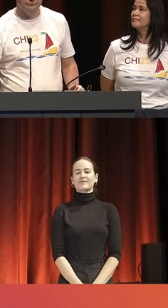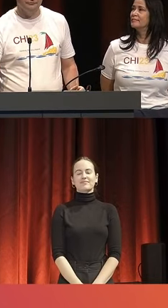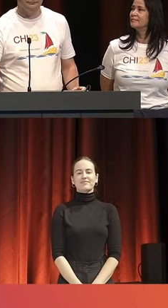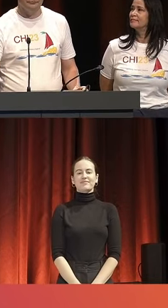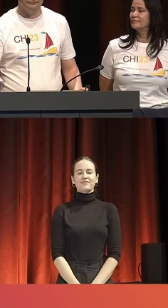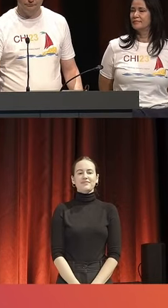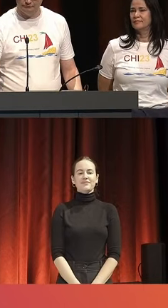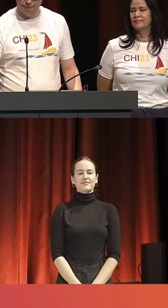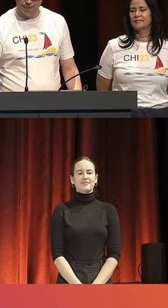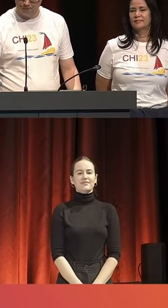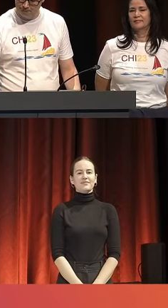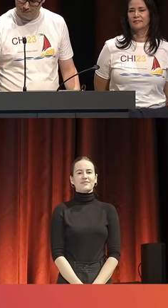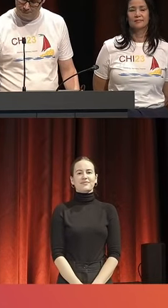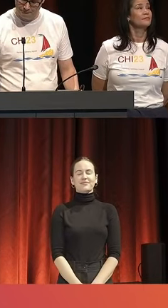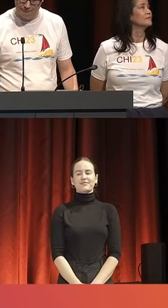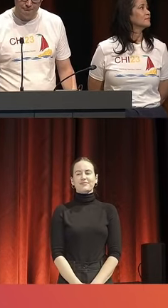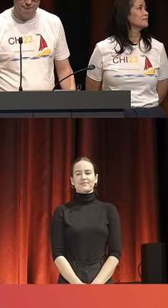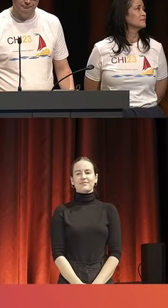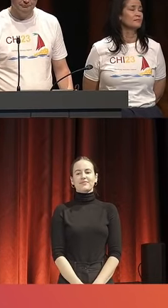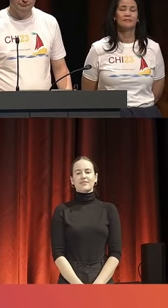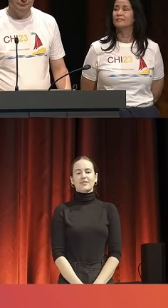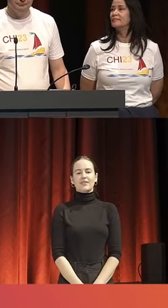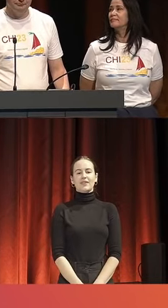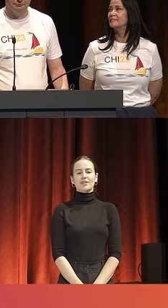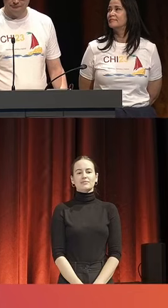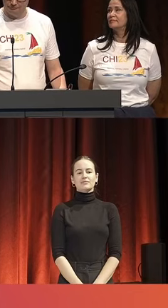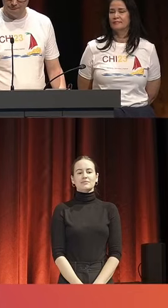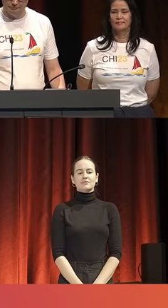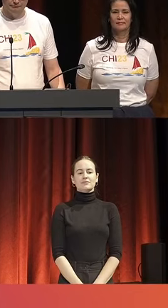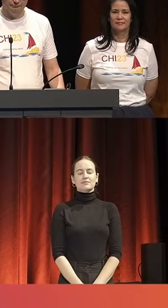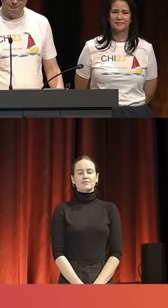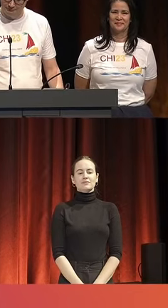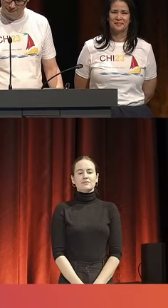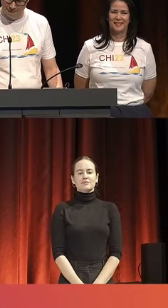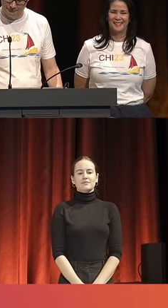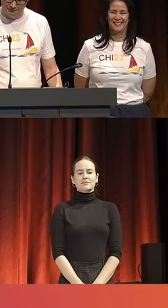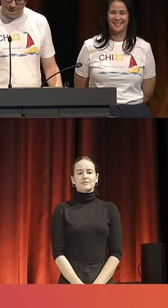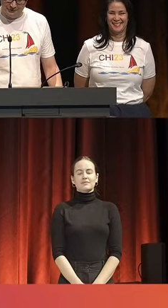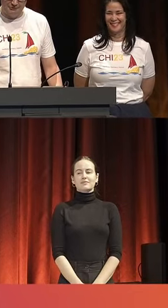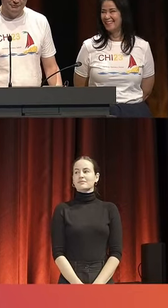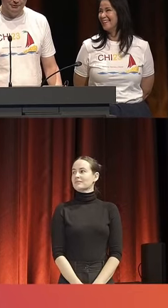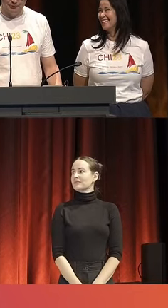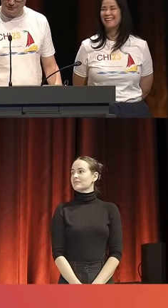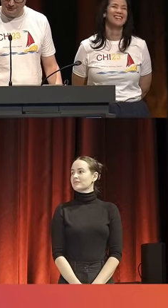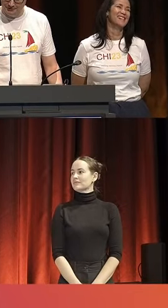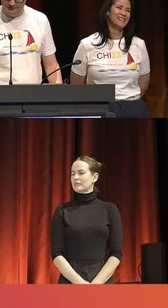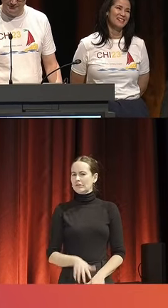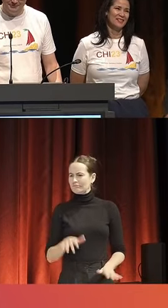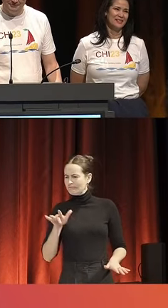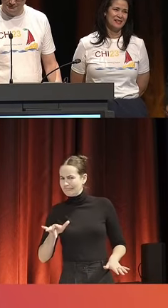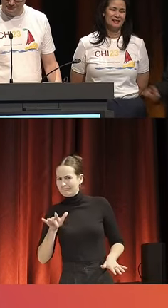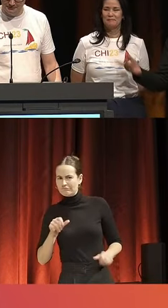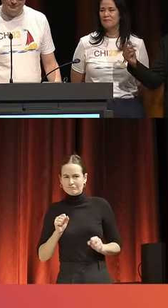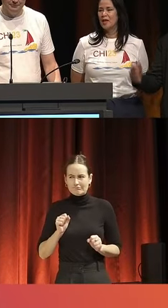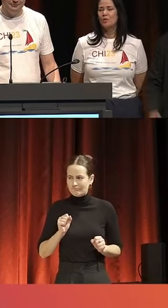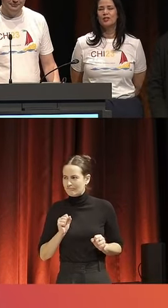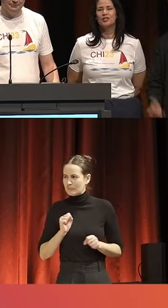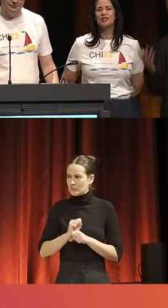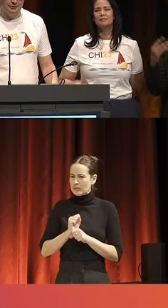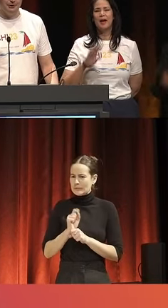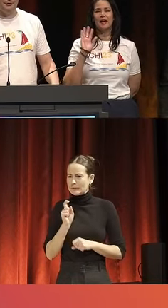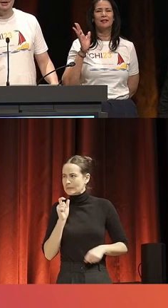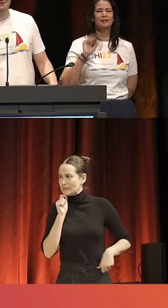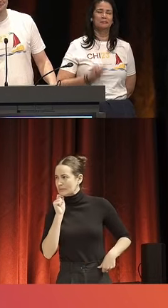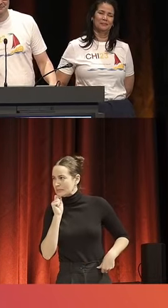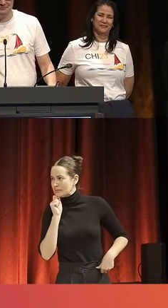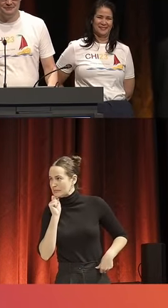Uh-oh. Is this thing working? Well, just